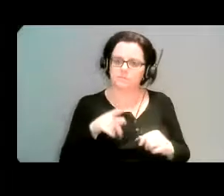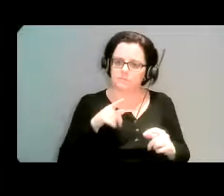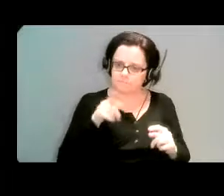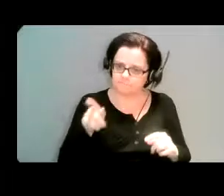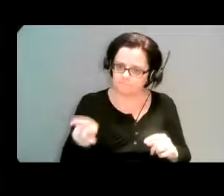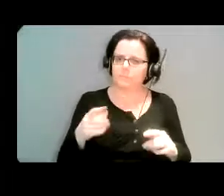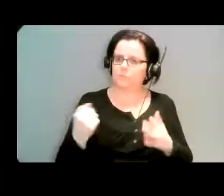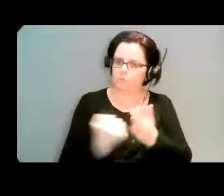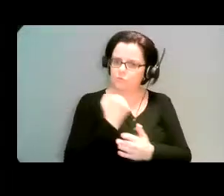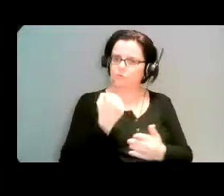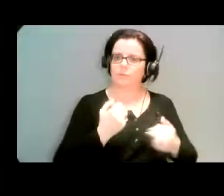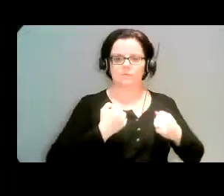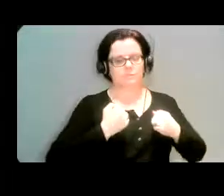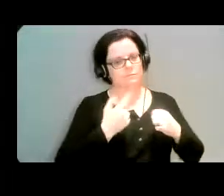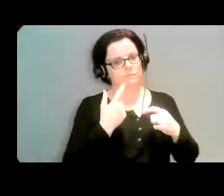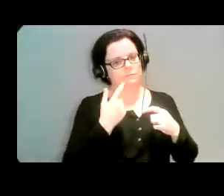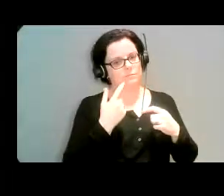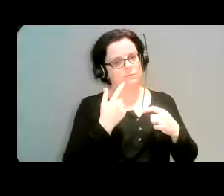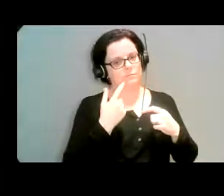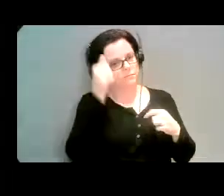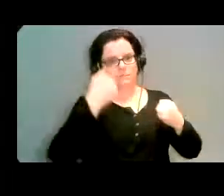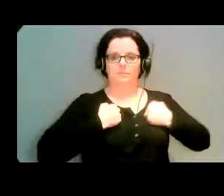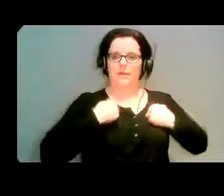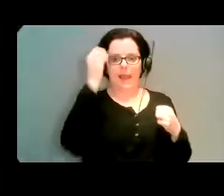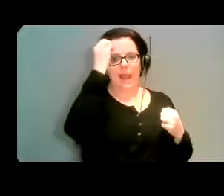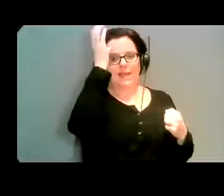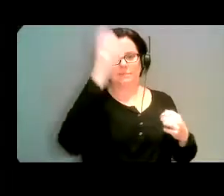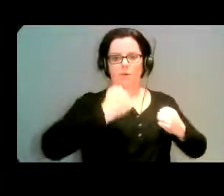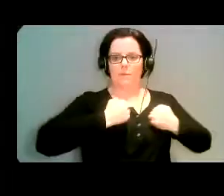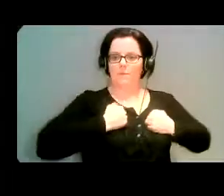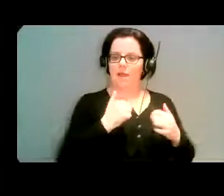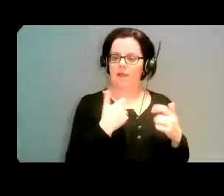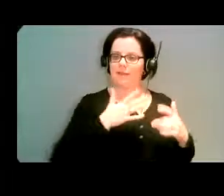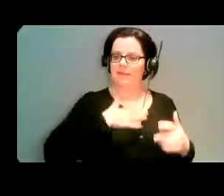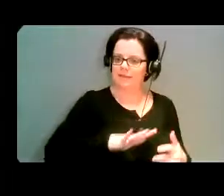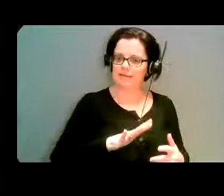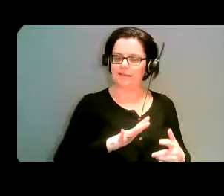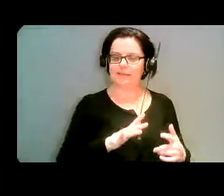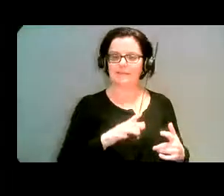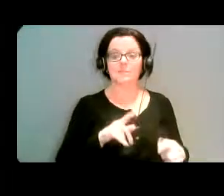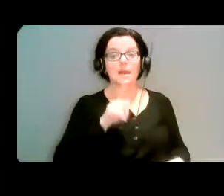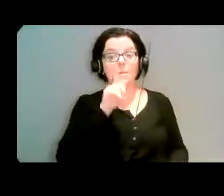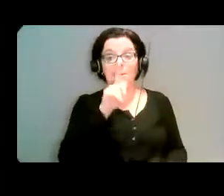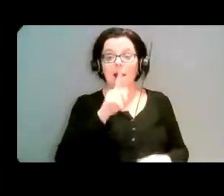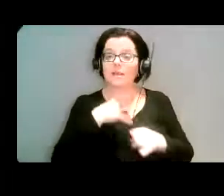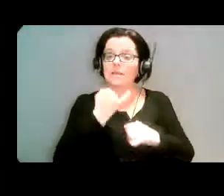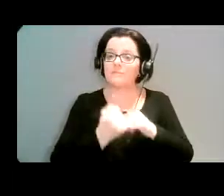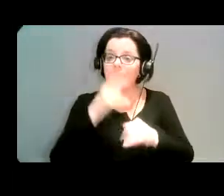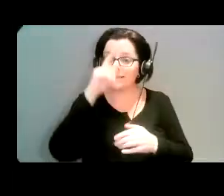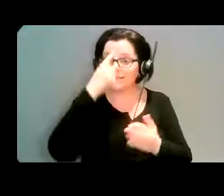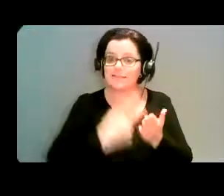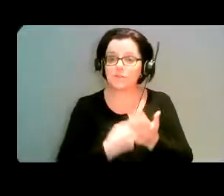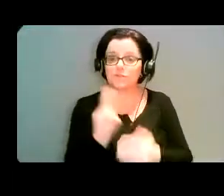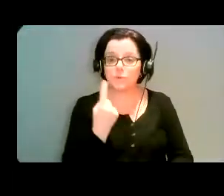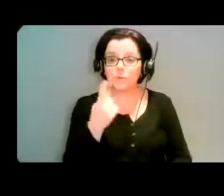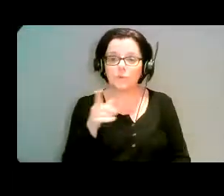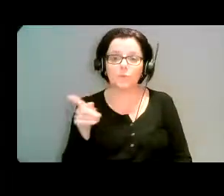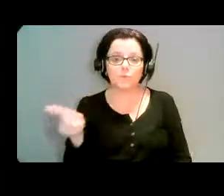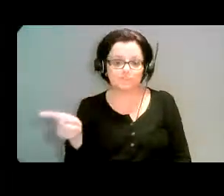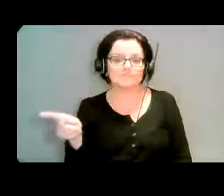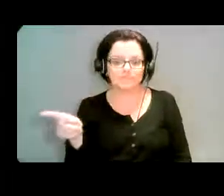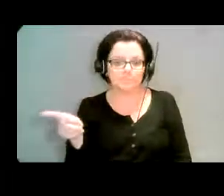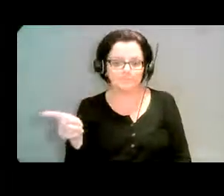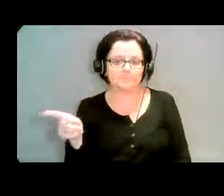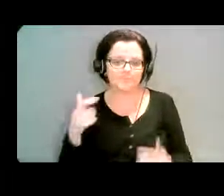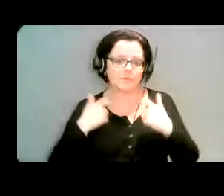you are the expert. They need to promote your well-being. They decide how best